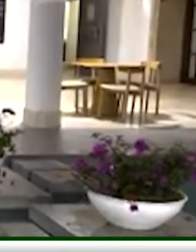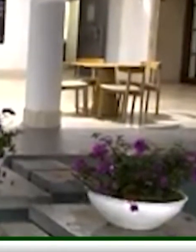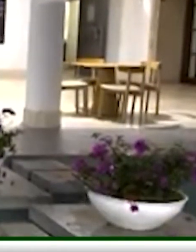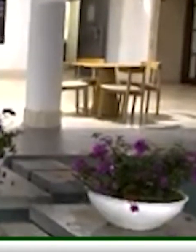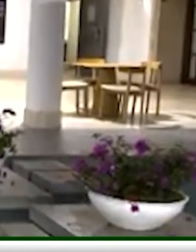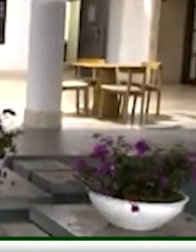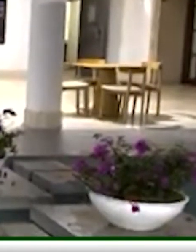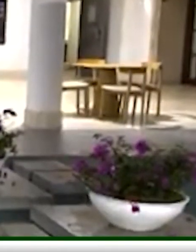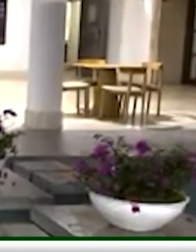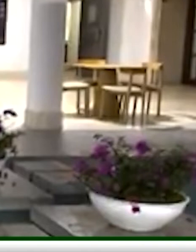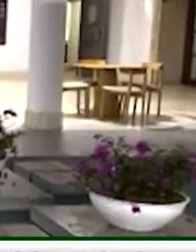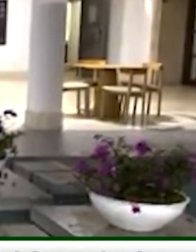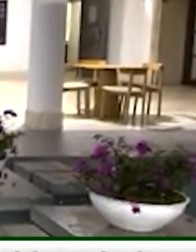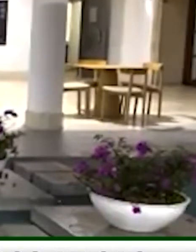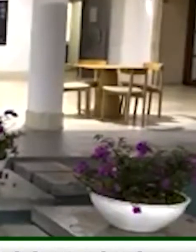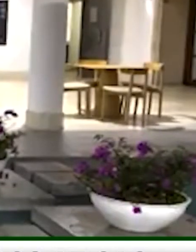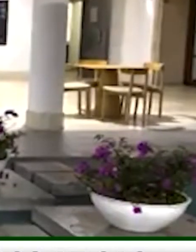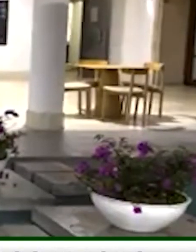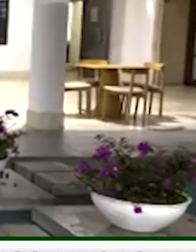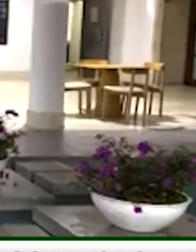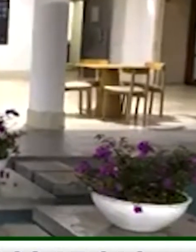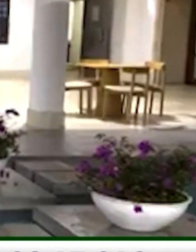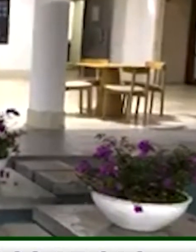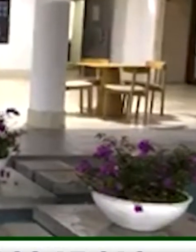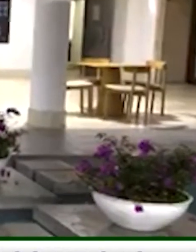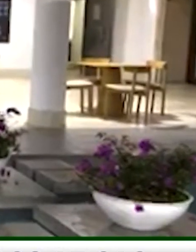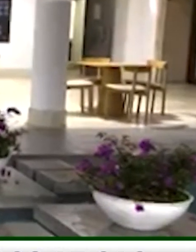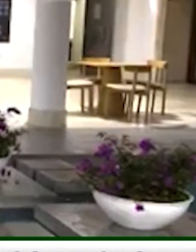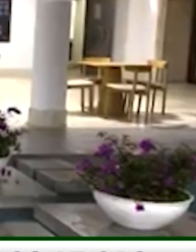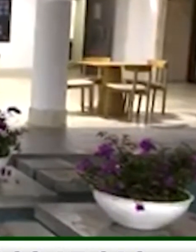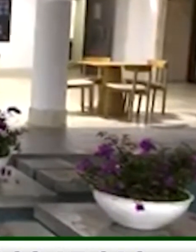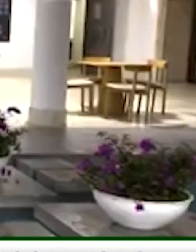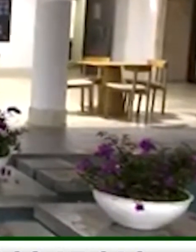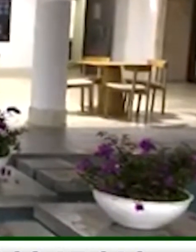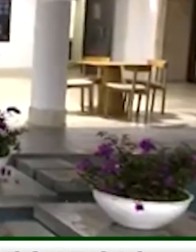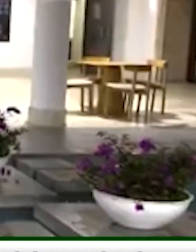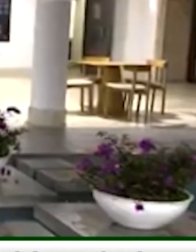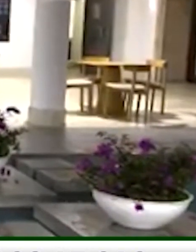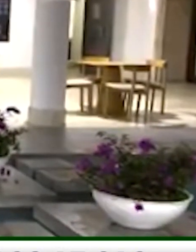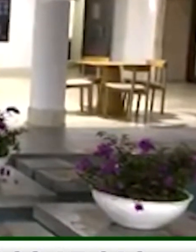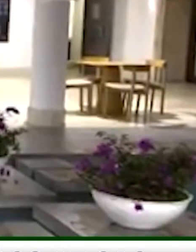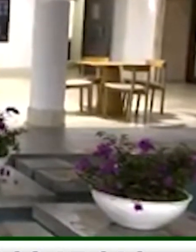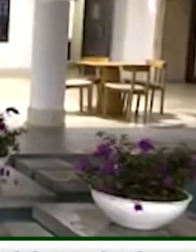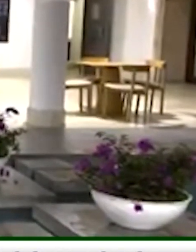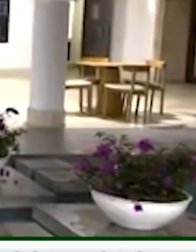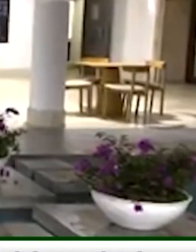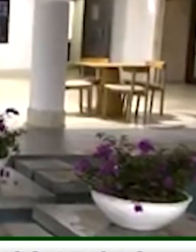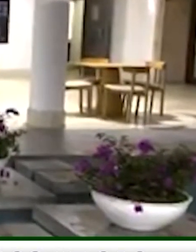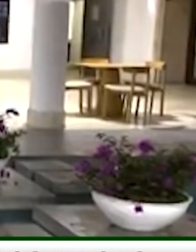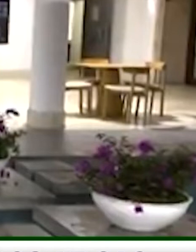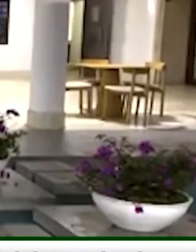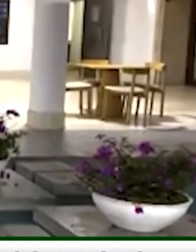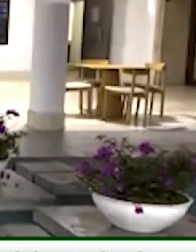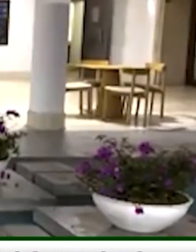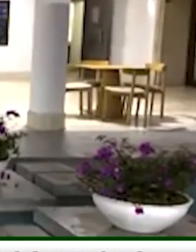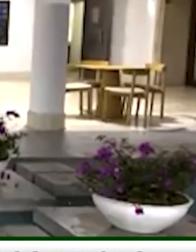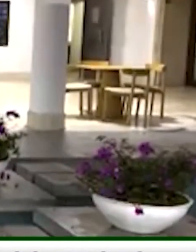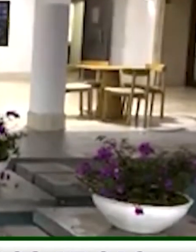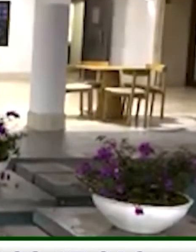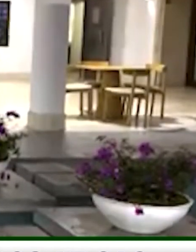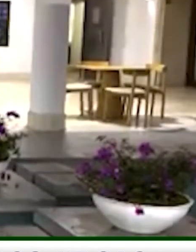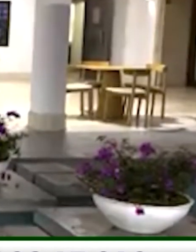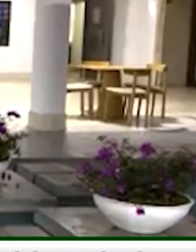was great. The waves were definitely a challenge at Casa Grande, but it was a great new experience and